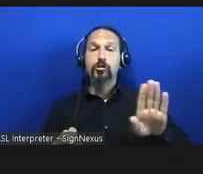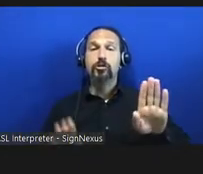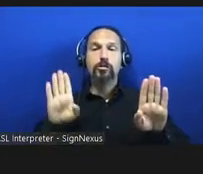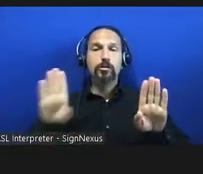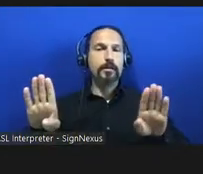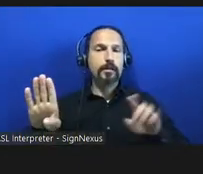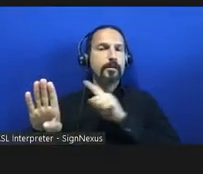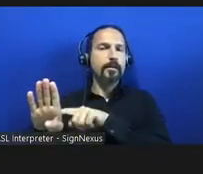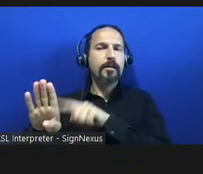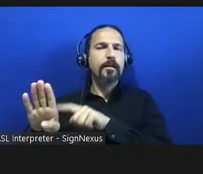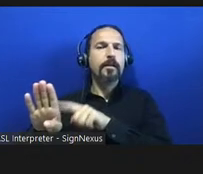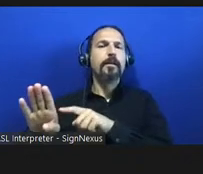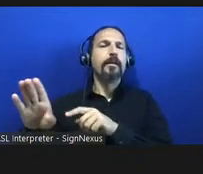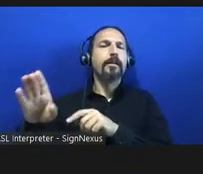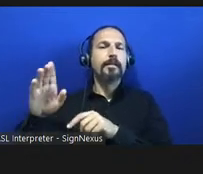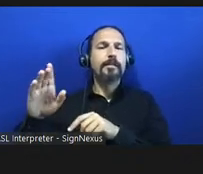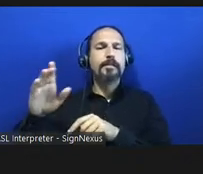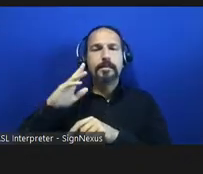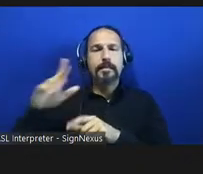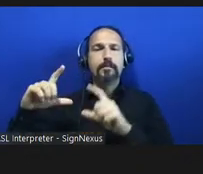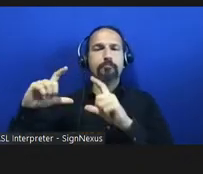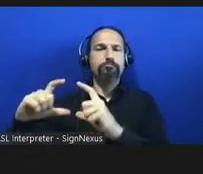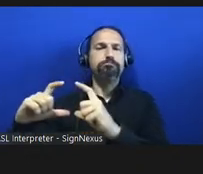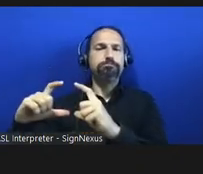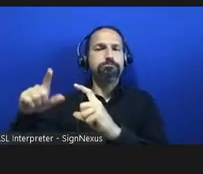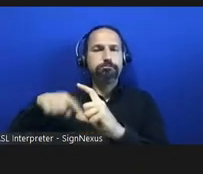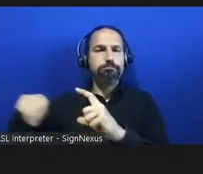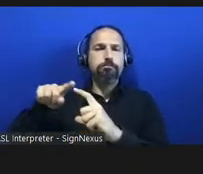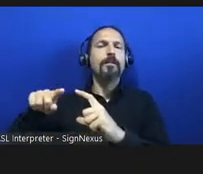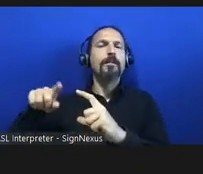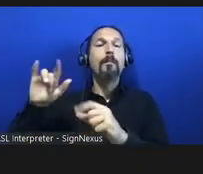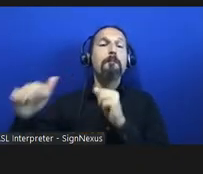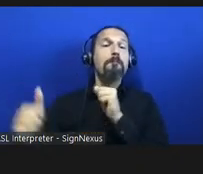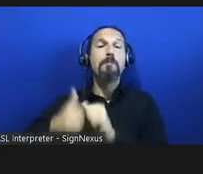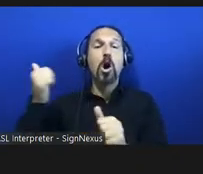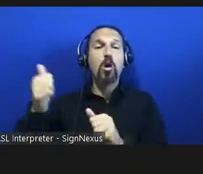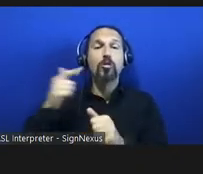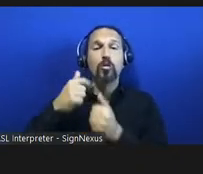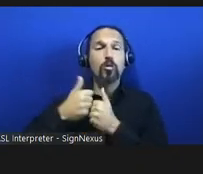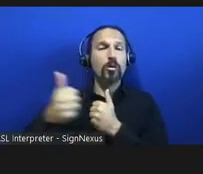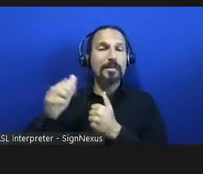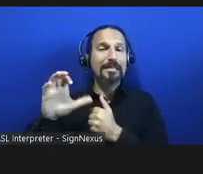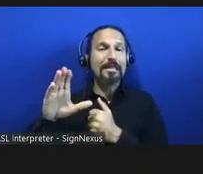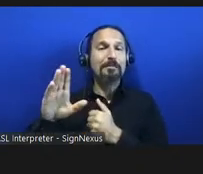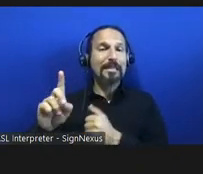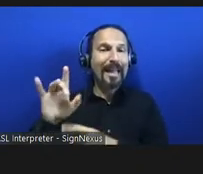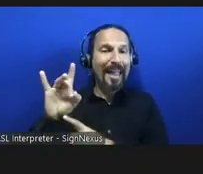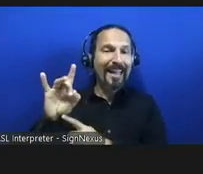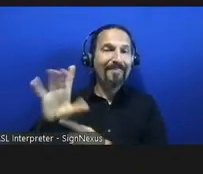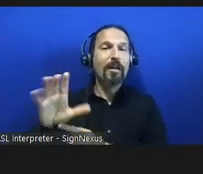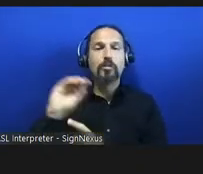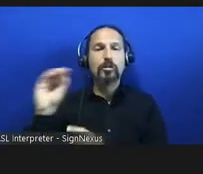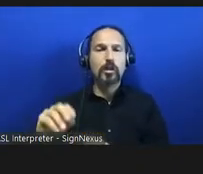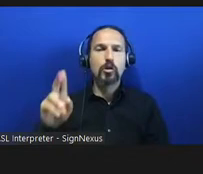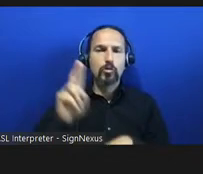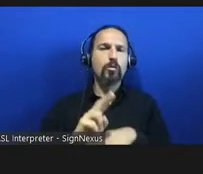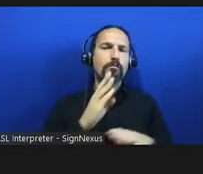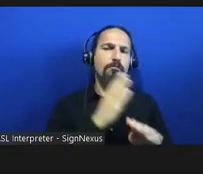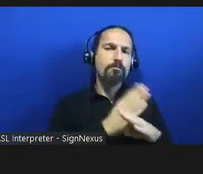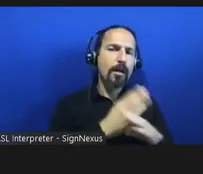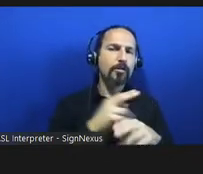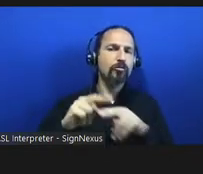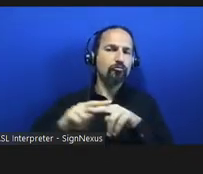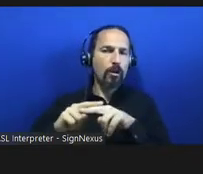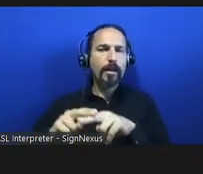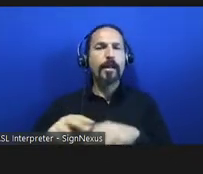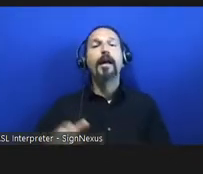of all the people commuting to work in the Manhattan Central business district the vast majority 85 percent commute by transit of the 11